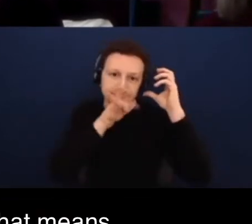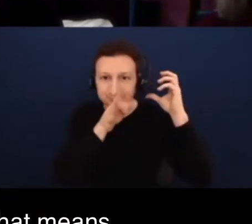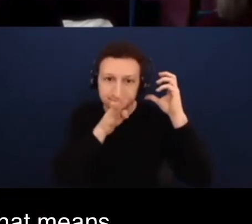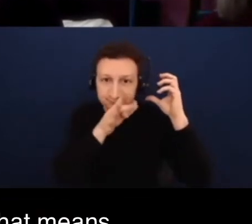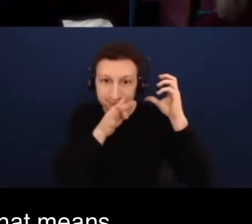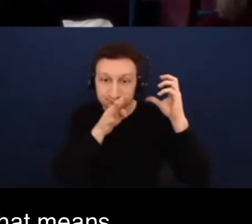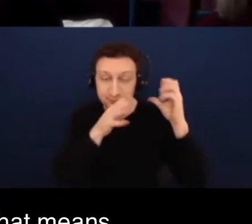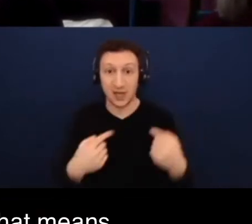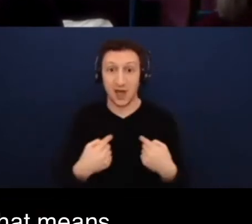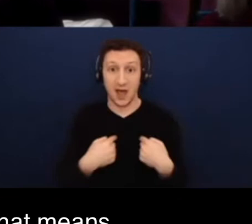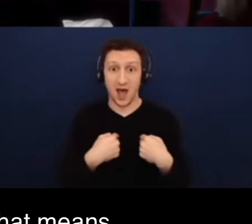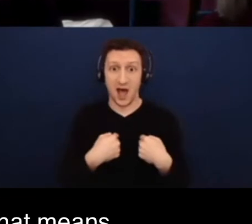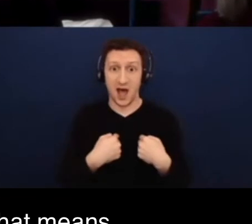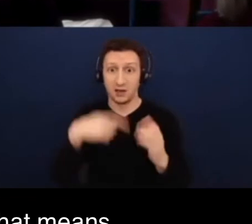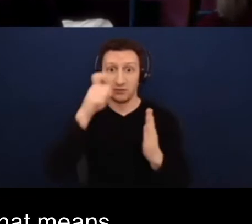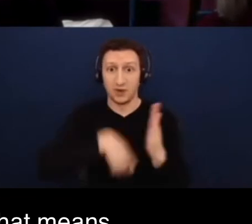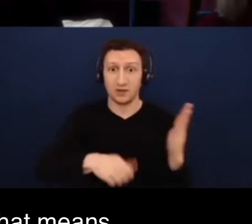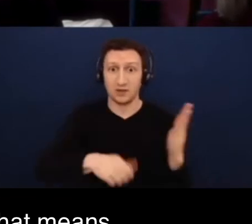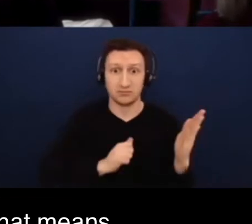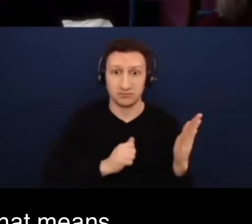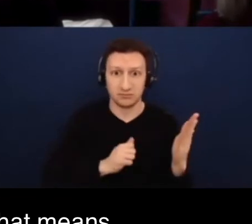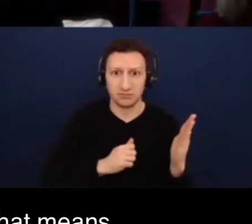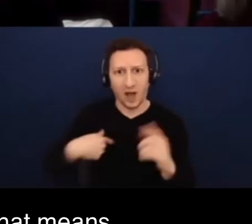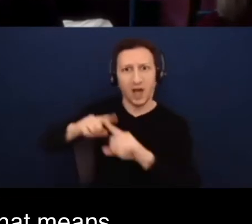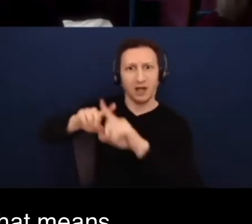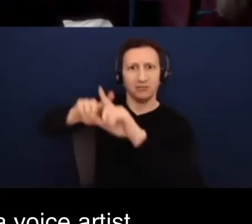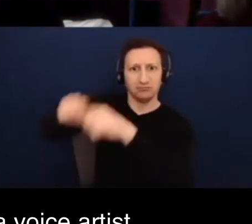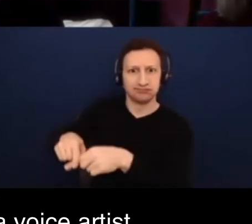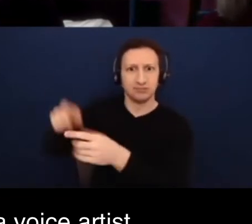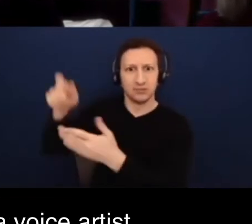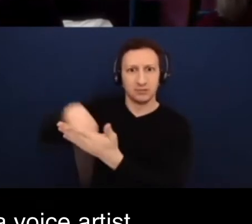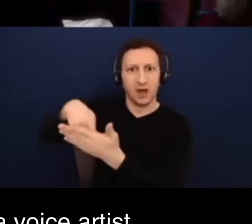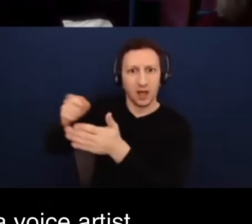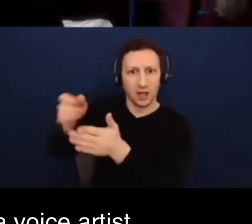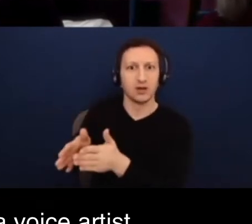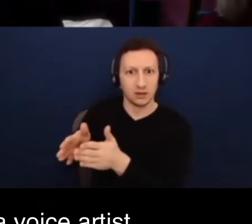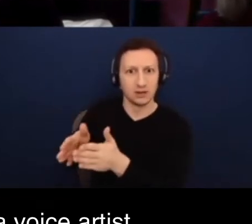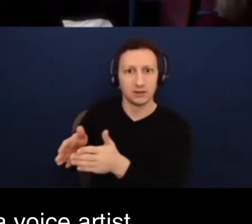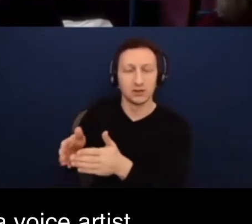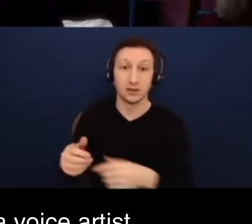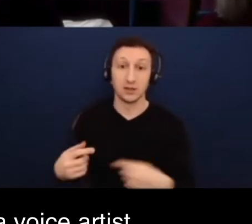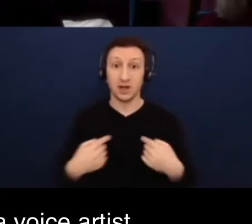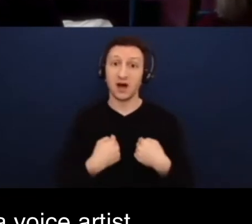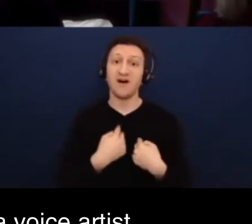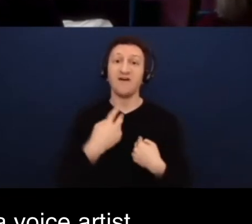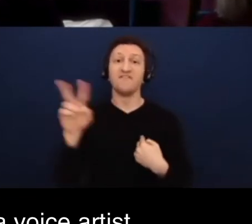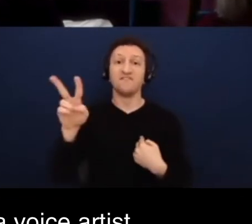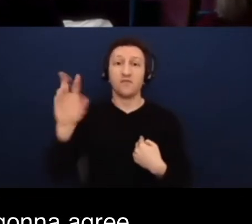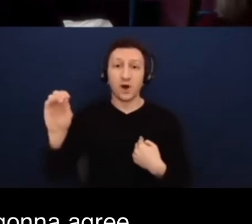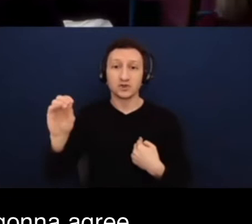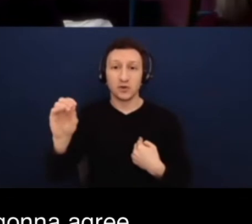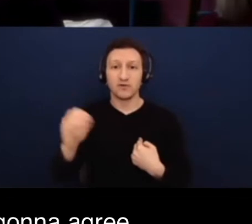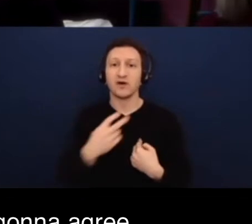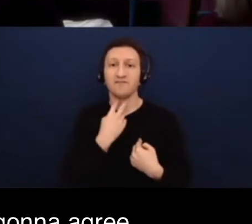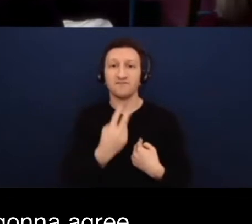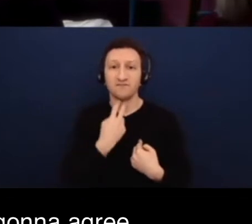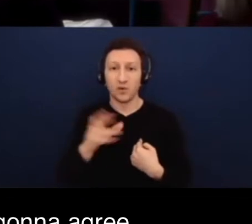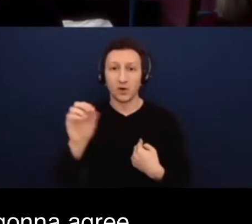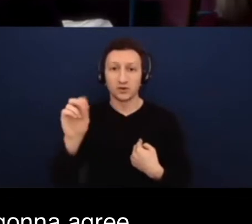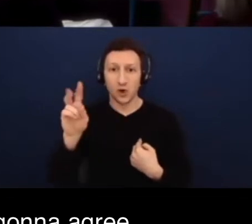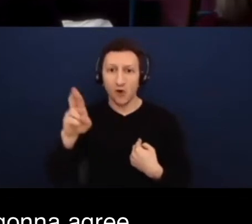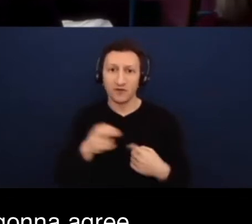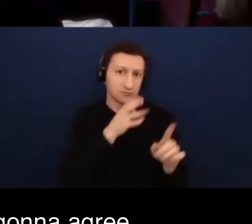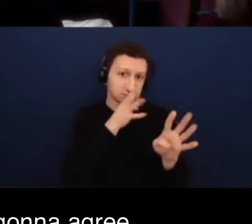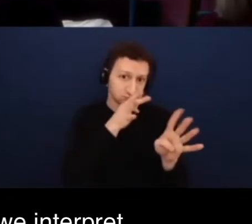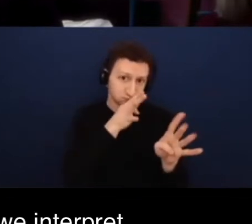And frankly, that means the world to me also. And I know as a voice artist, and we're going to talk to Allison, I'm sure she's going to agree with me on